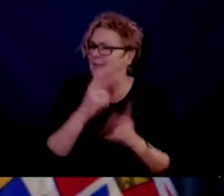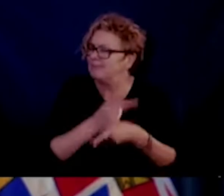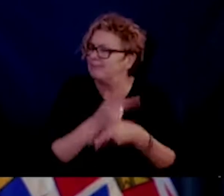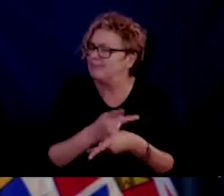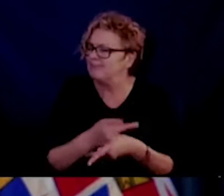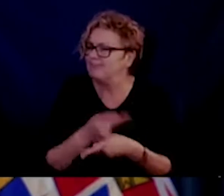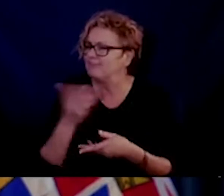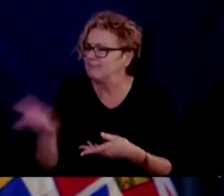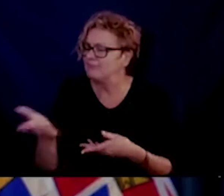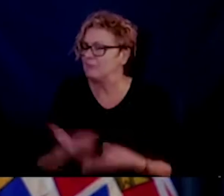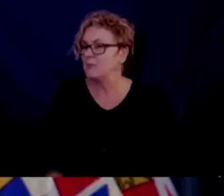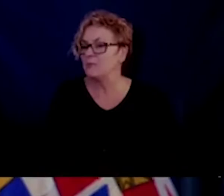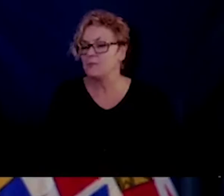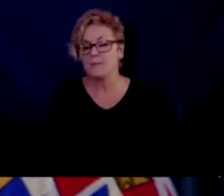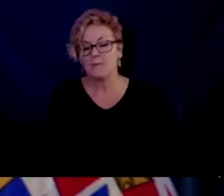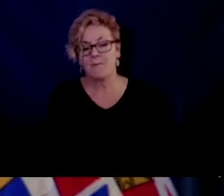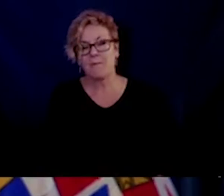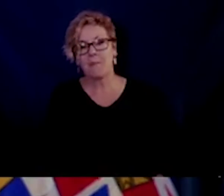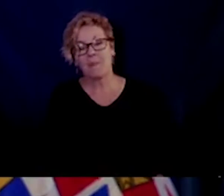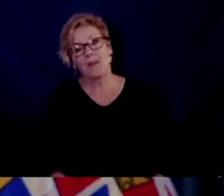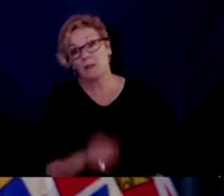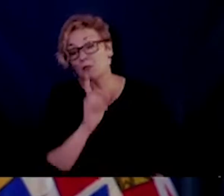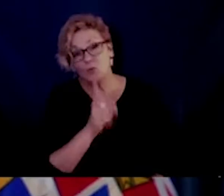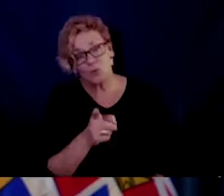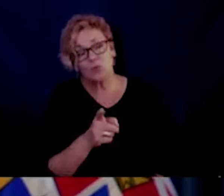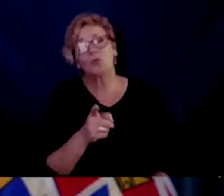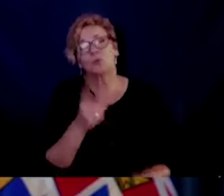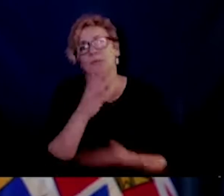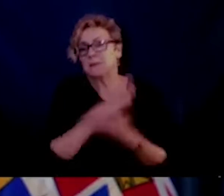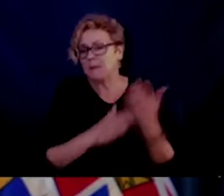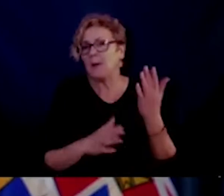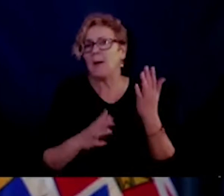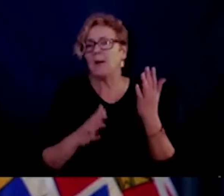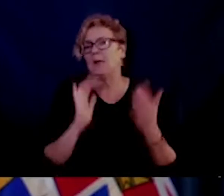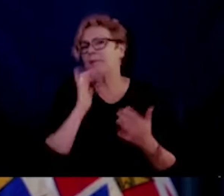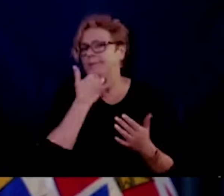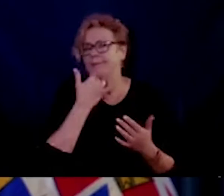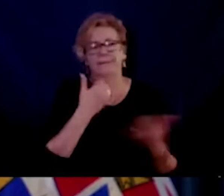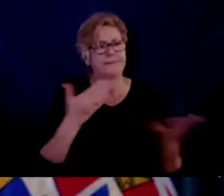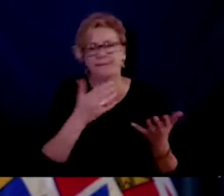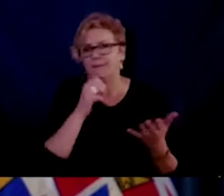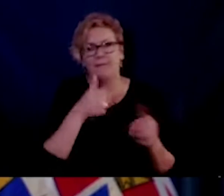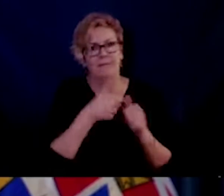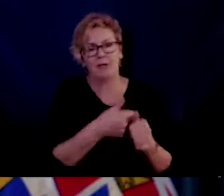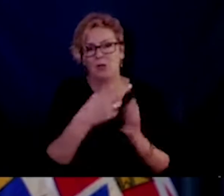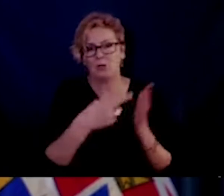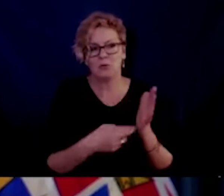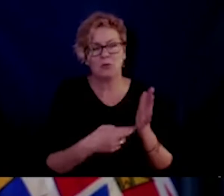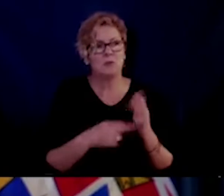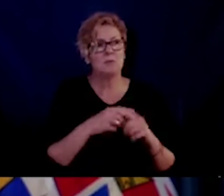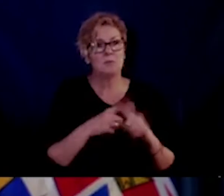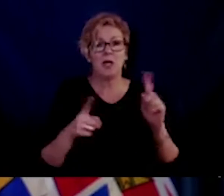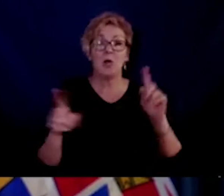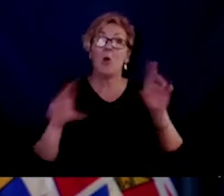say the vast majority of people are doing this right. And we've looked at hotels where they've had appropriate safety plans in place, and people have